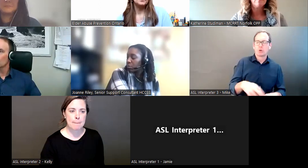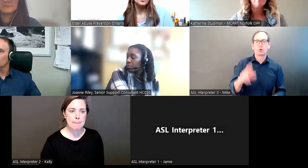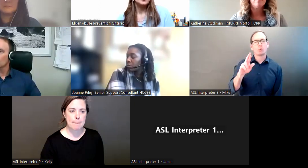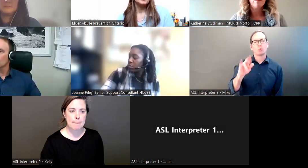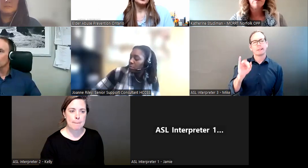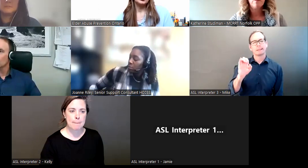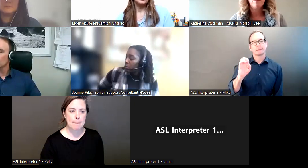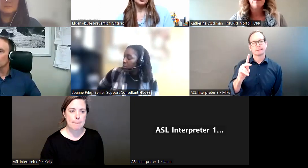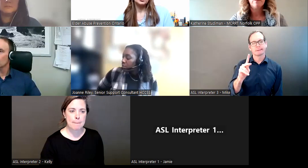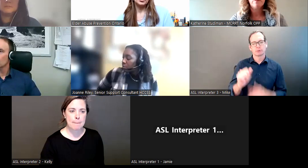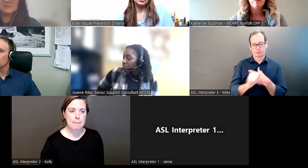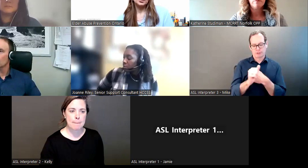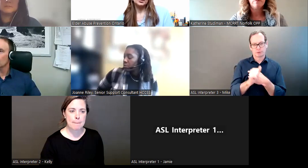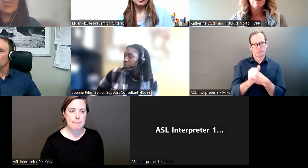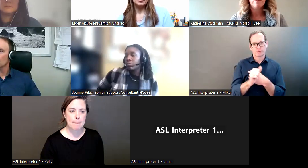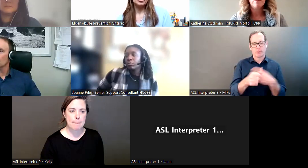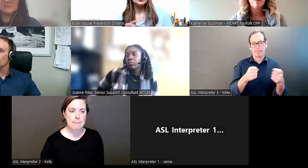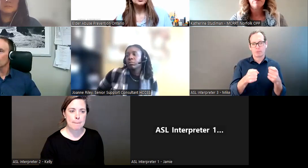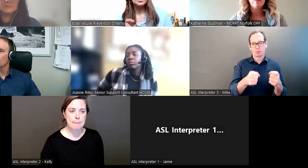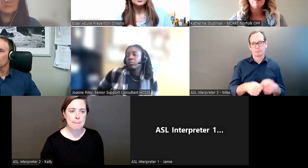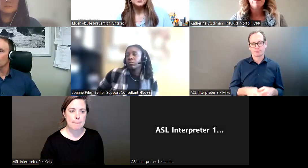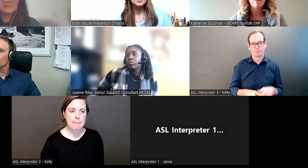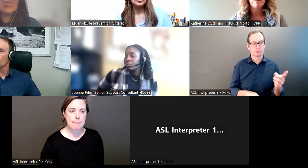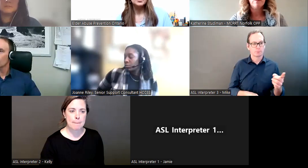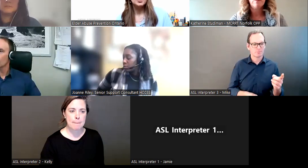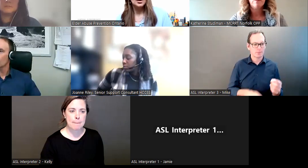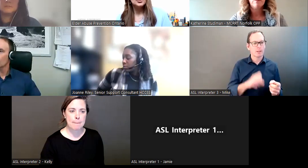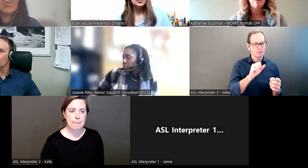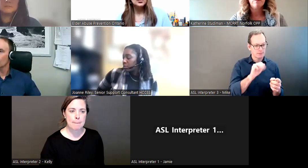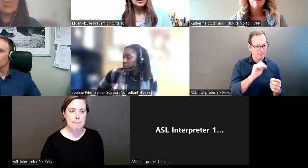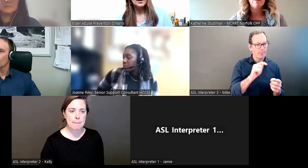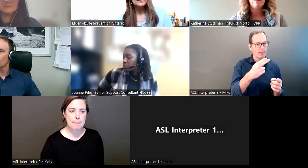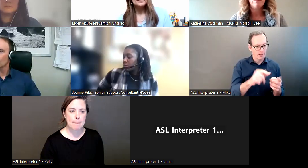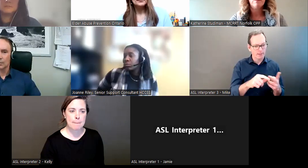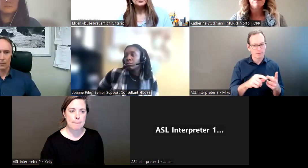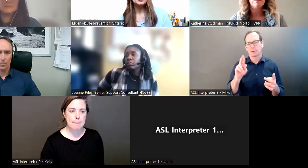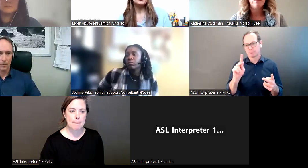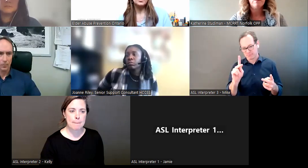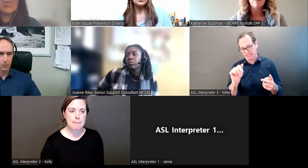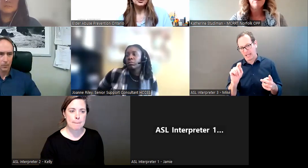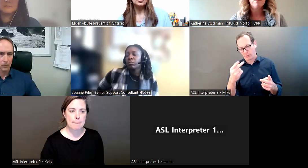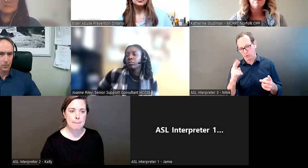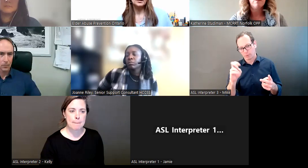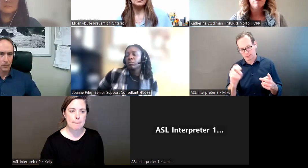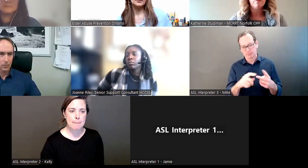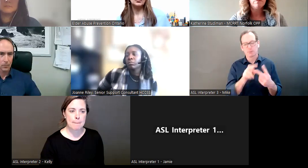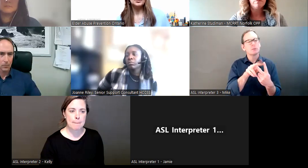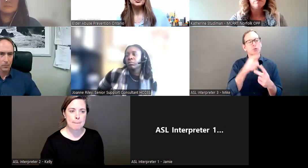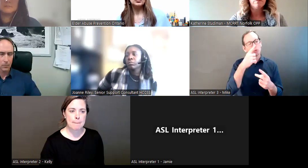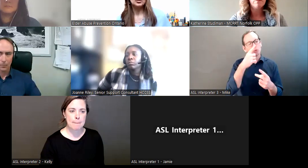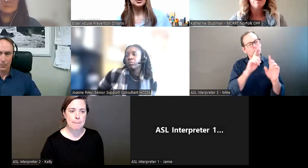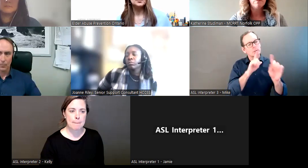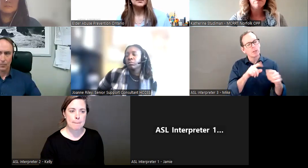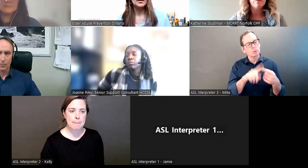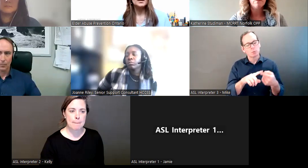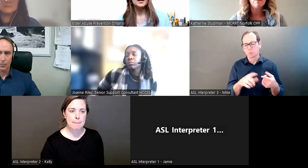know Samantha, you've talked about looking at assessing risk. So for each of you, how do you, what